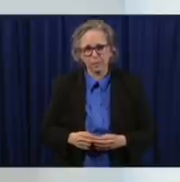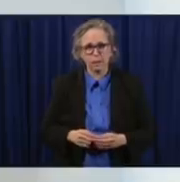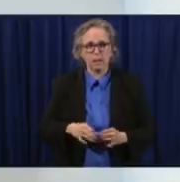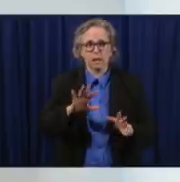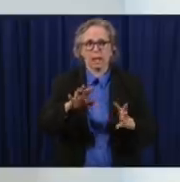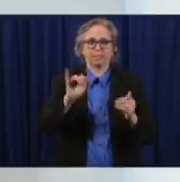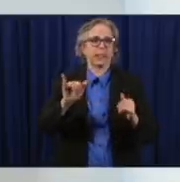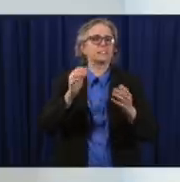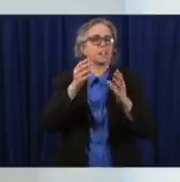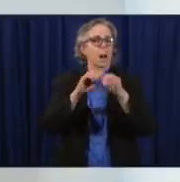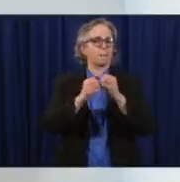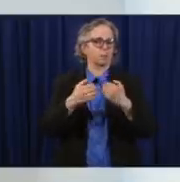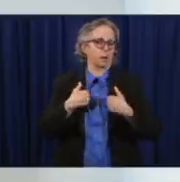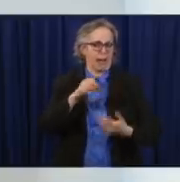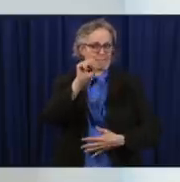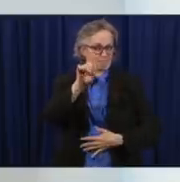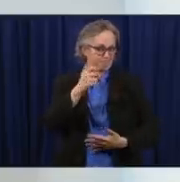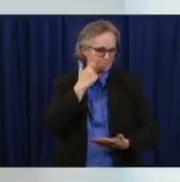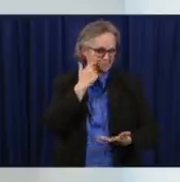provide.